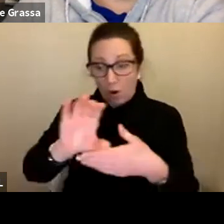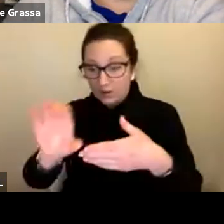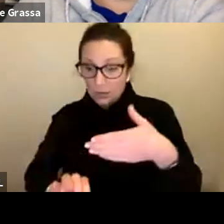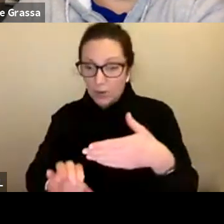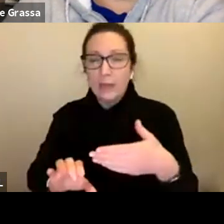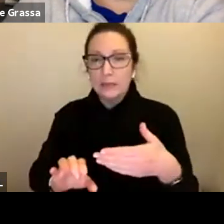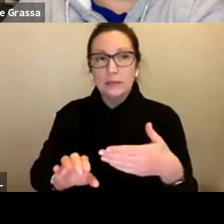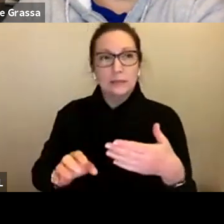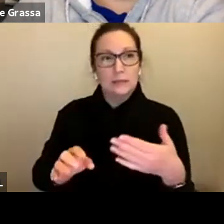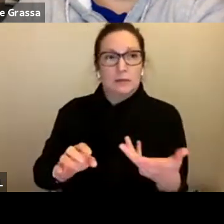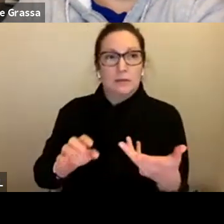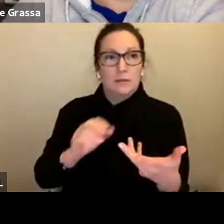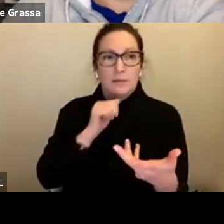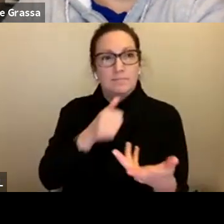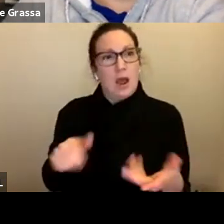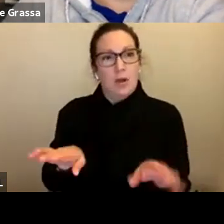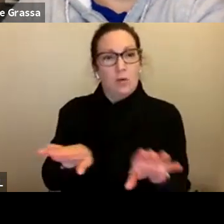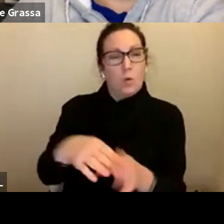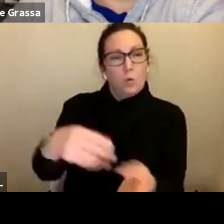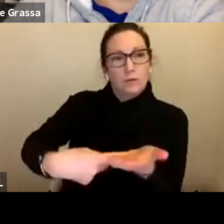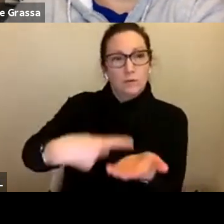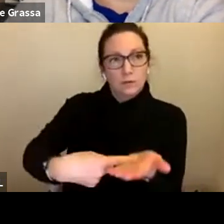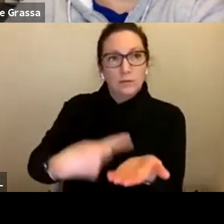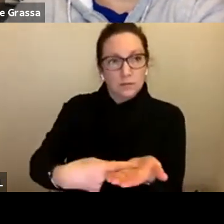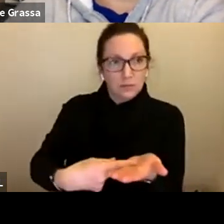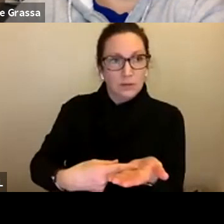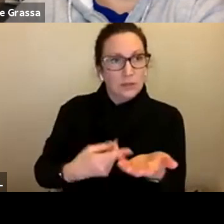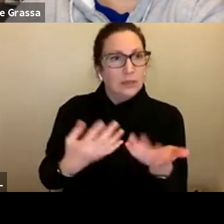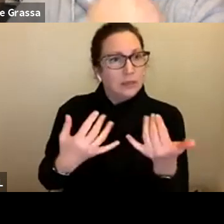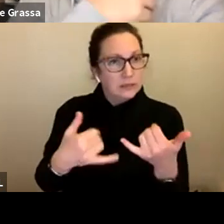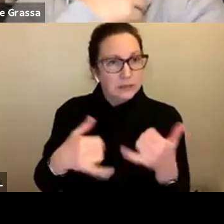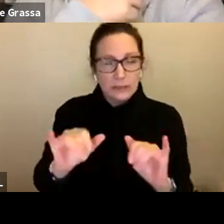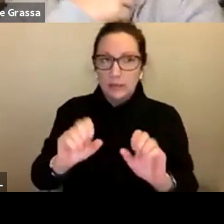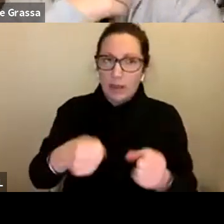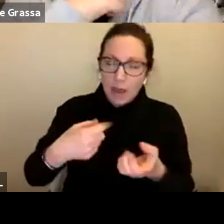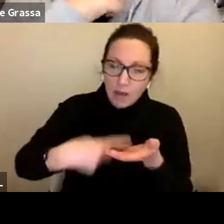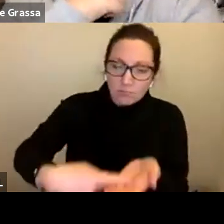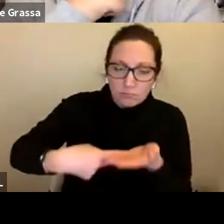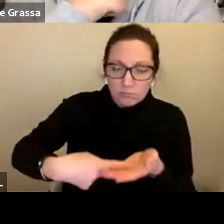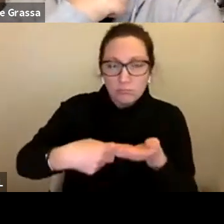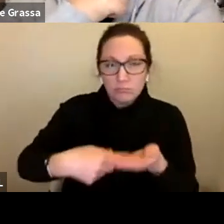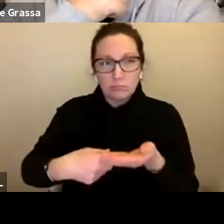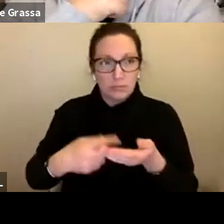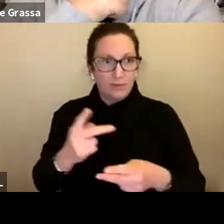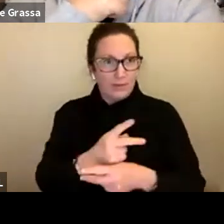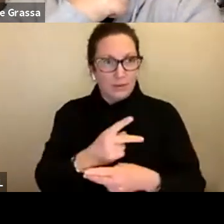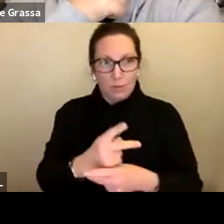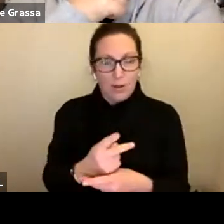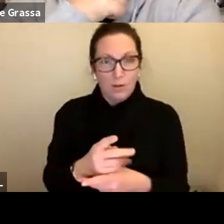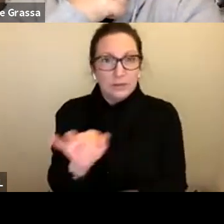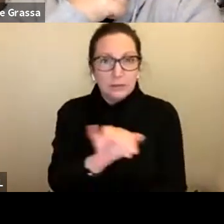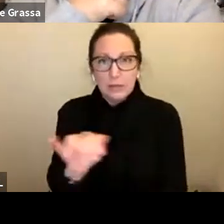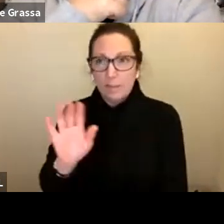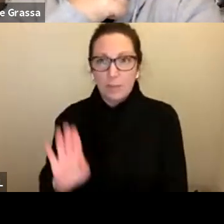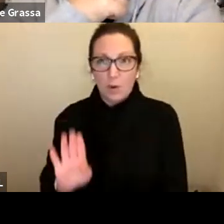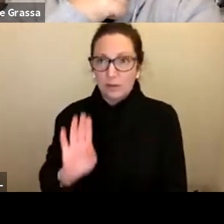successfully to address concerns similar to what we are dealing with here in